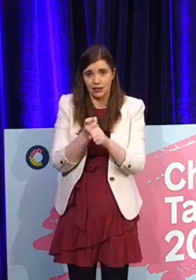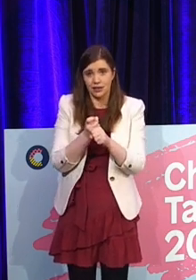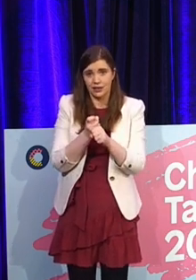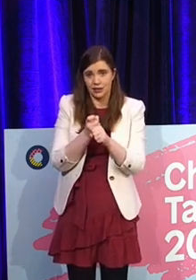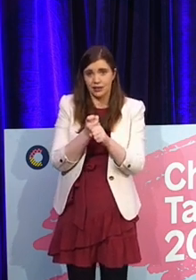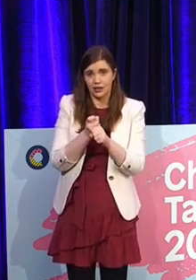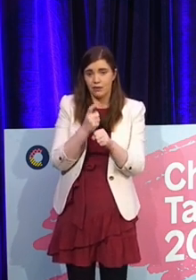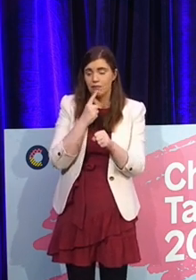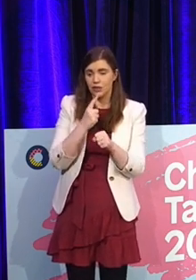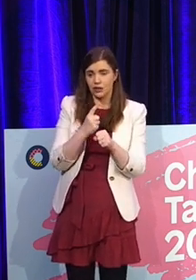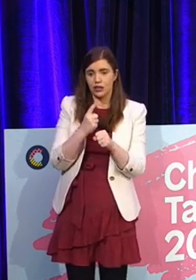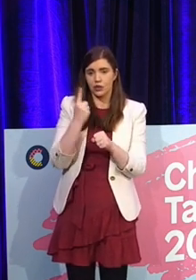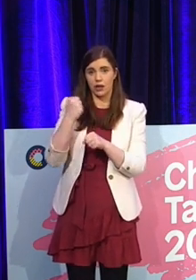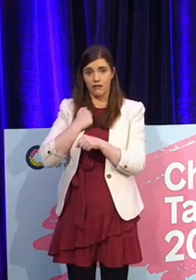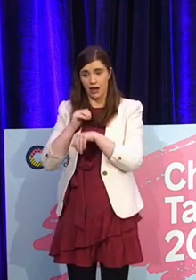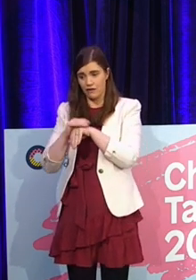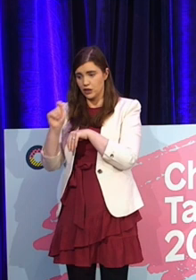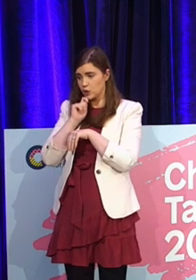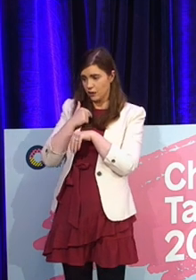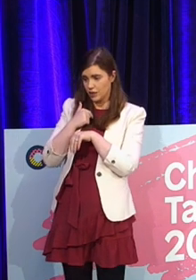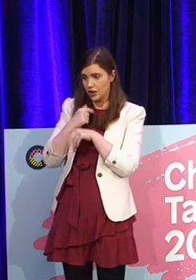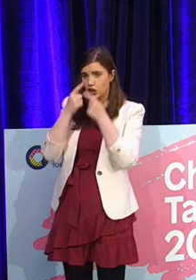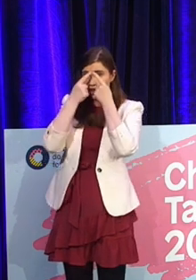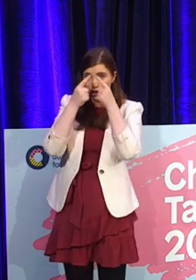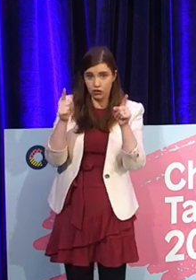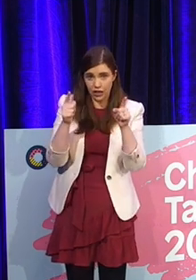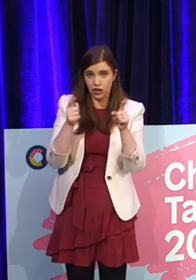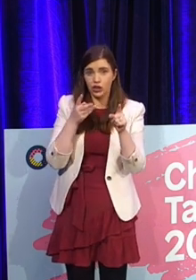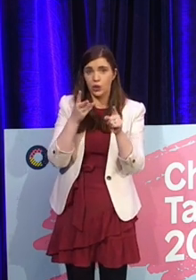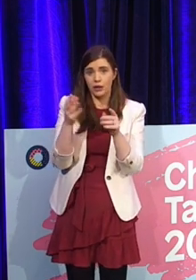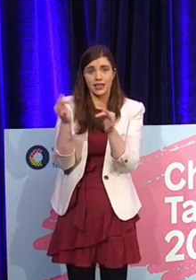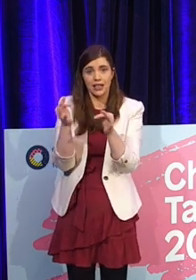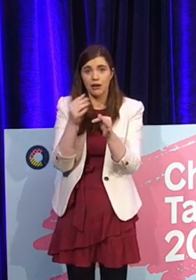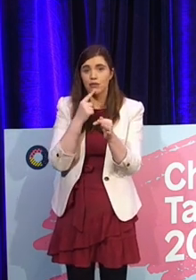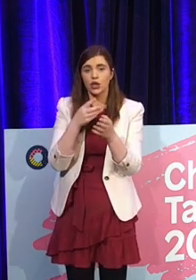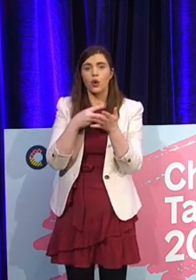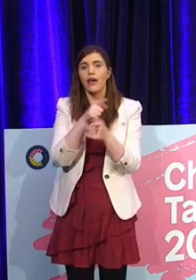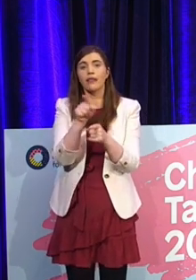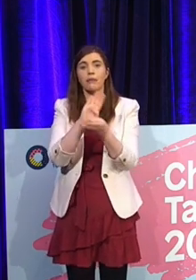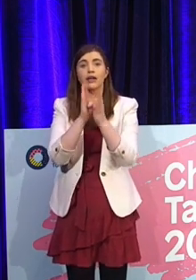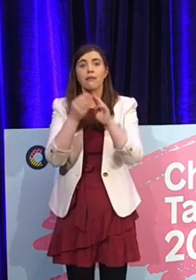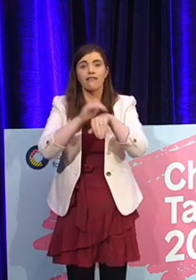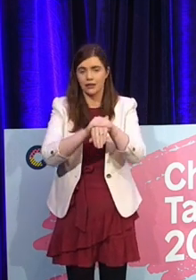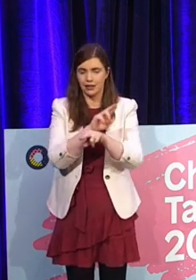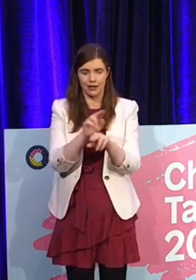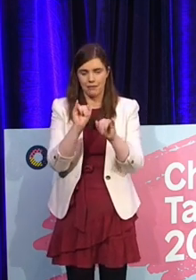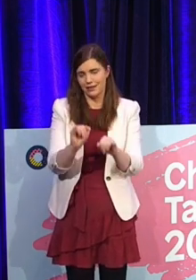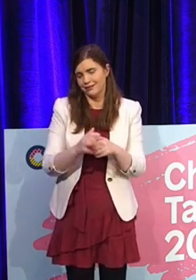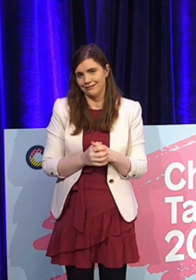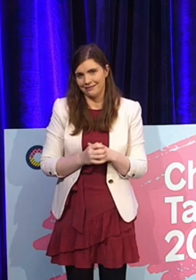But as one good friend once told me, strangers will be scary, but But when they're friends, they're not so